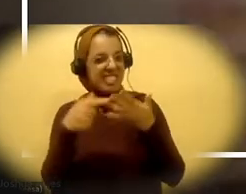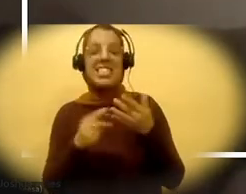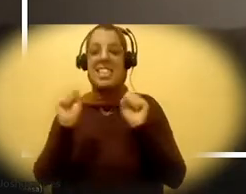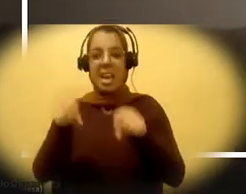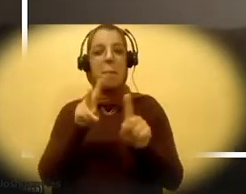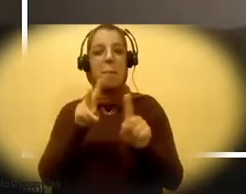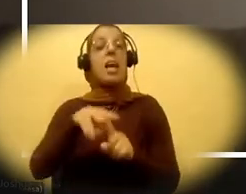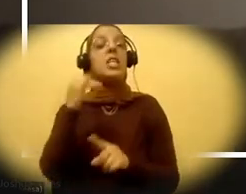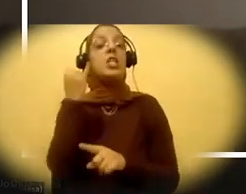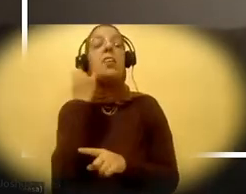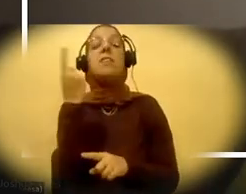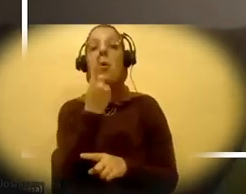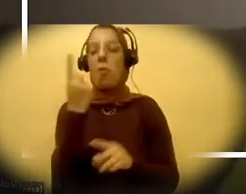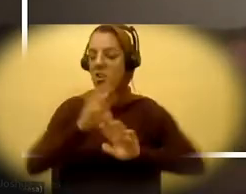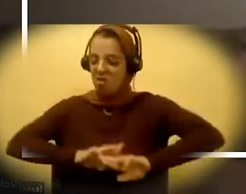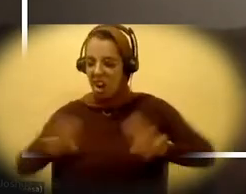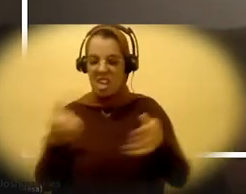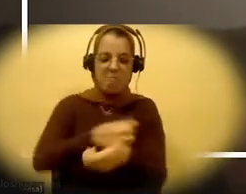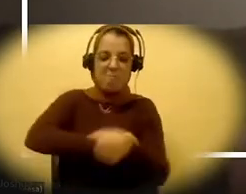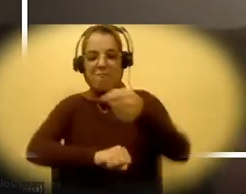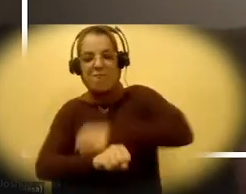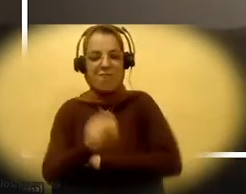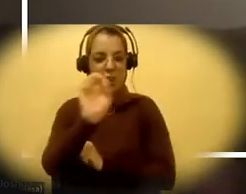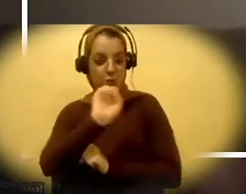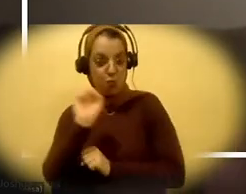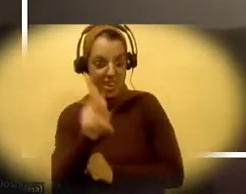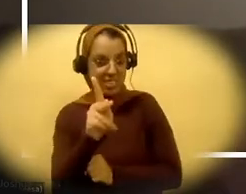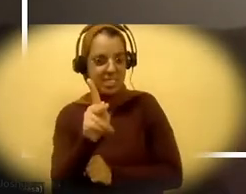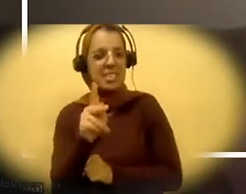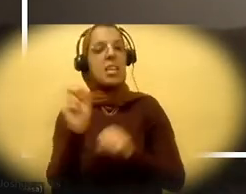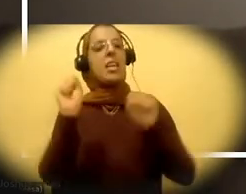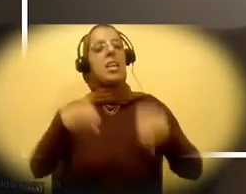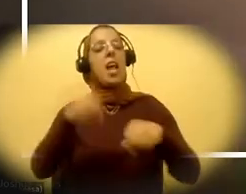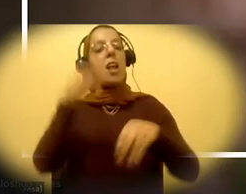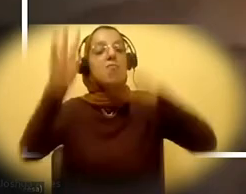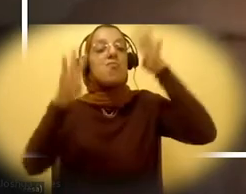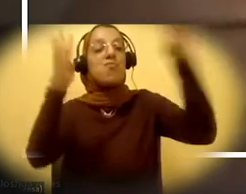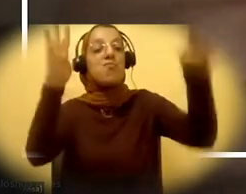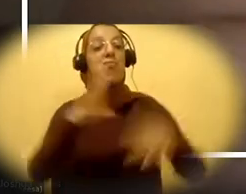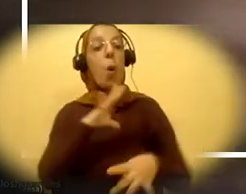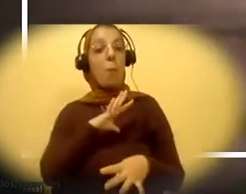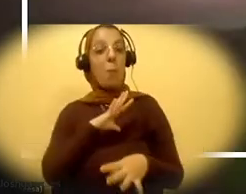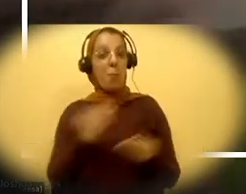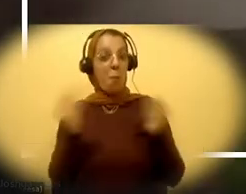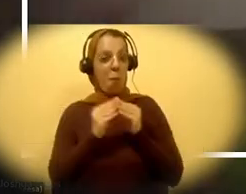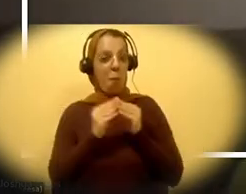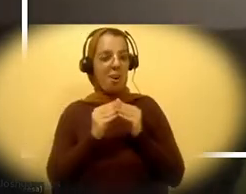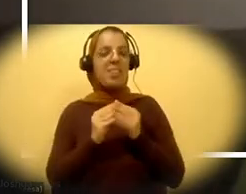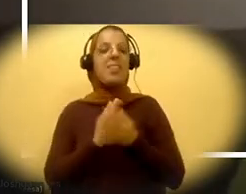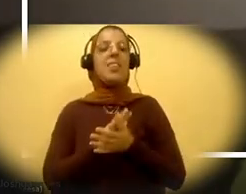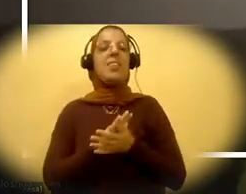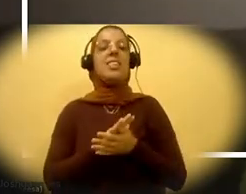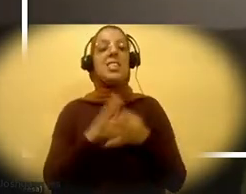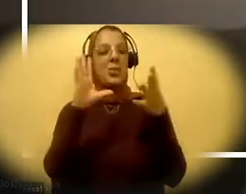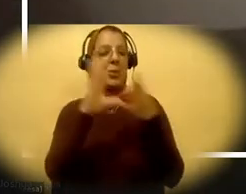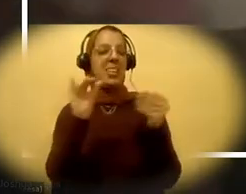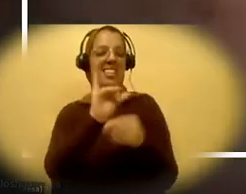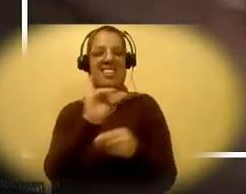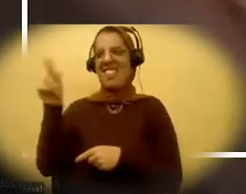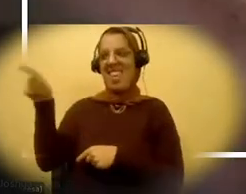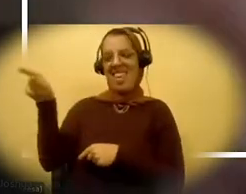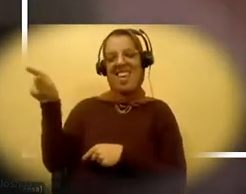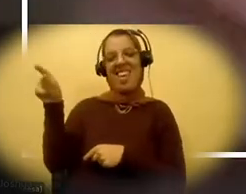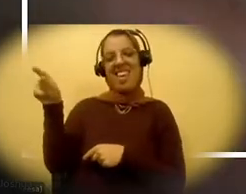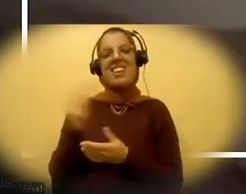more risk takers who are like that, you know, telling stories like that, and